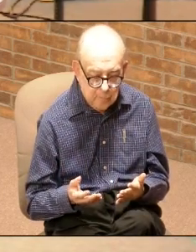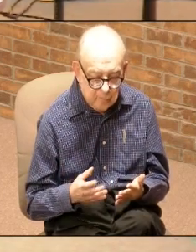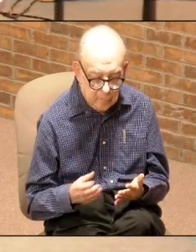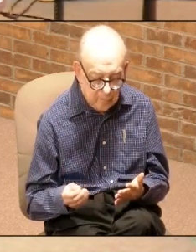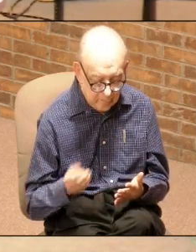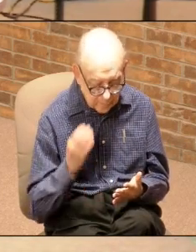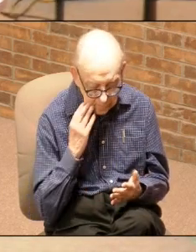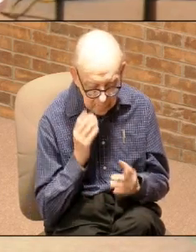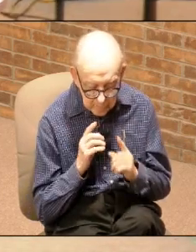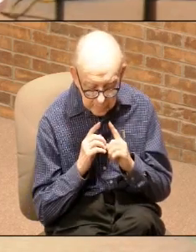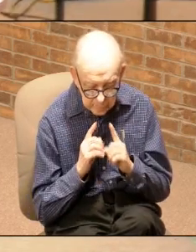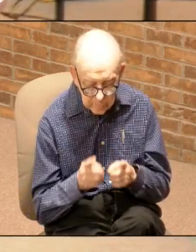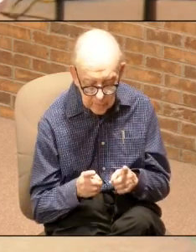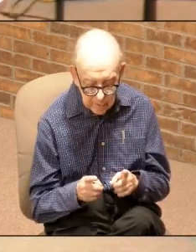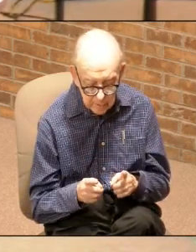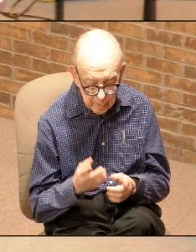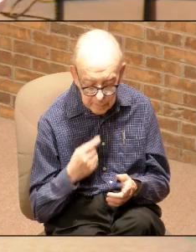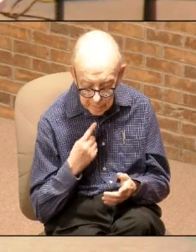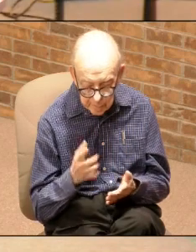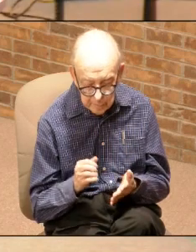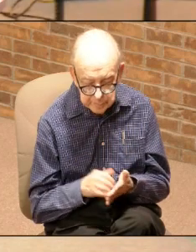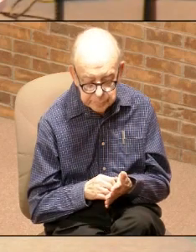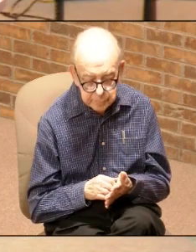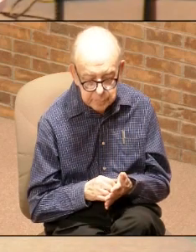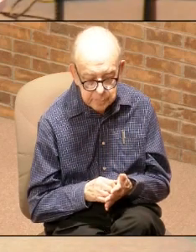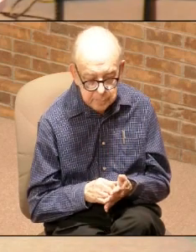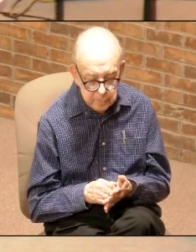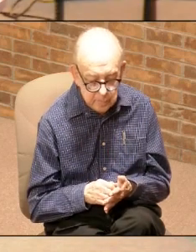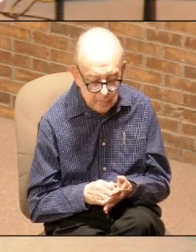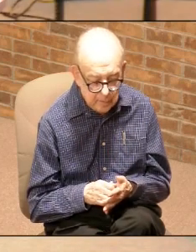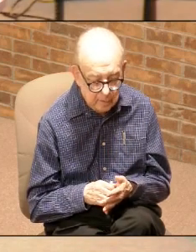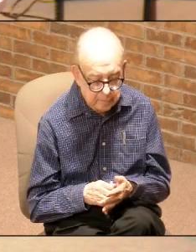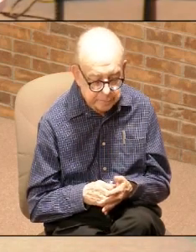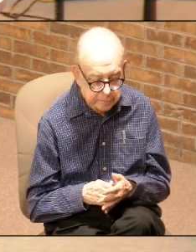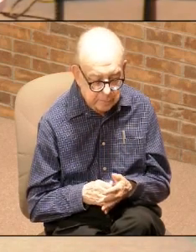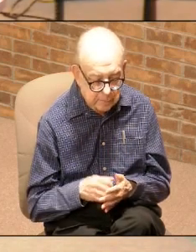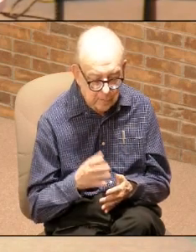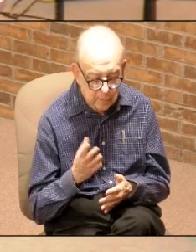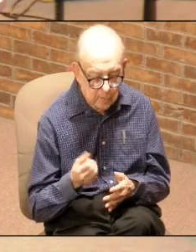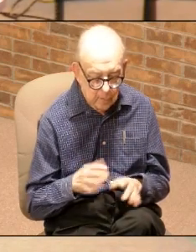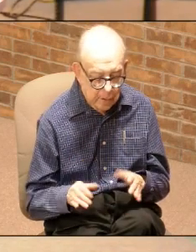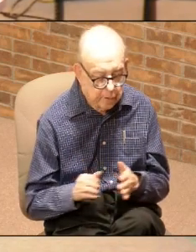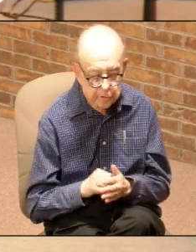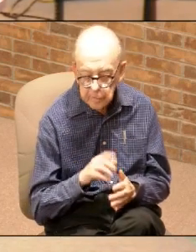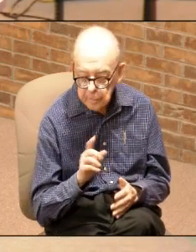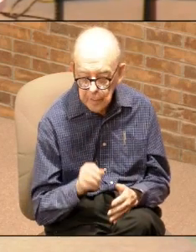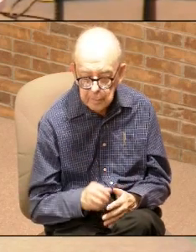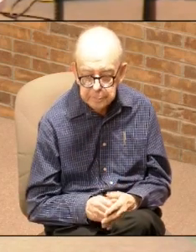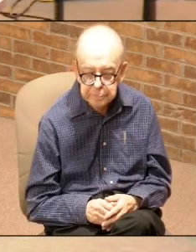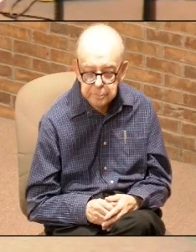And I know the answer that you're probably going to say, but I'll give it out anyway. Why did you do it?